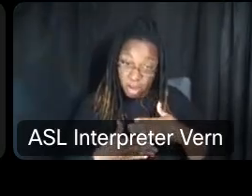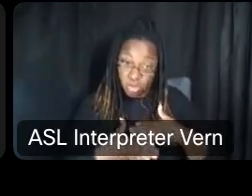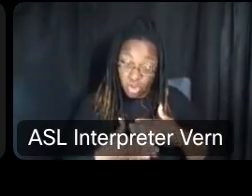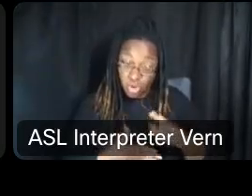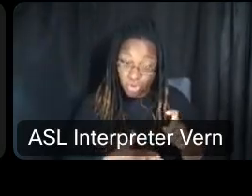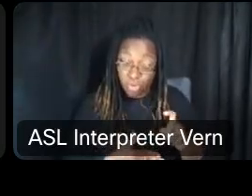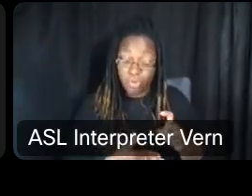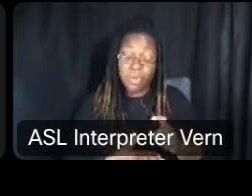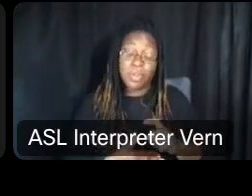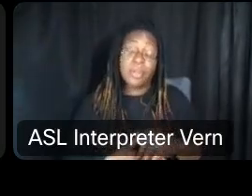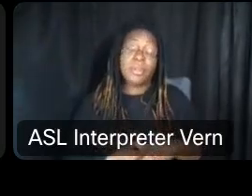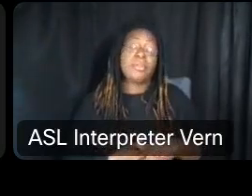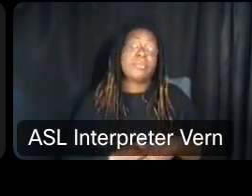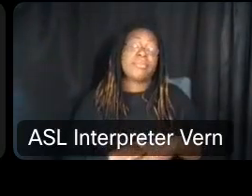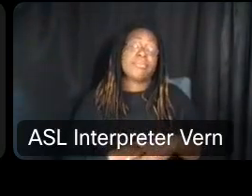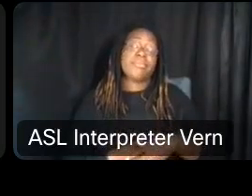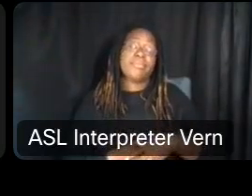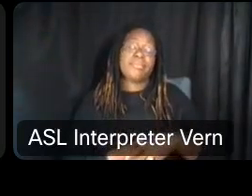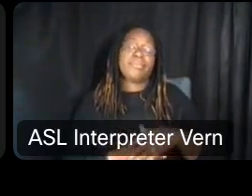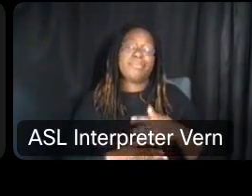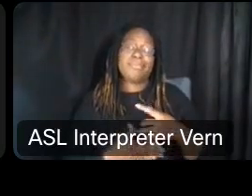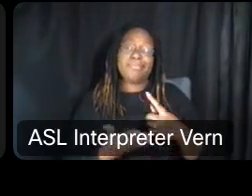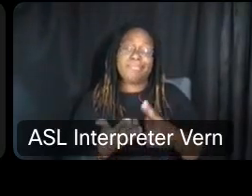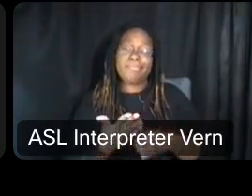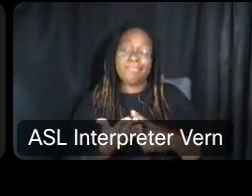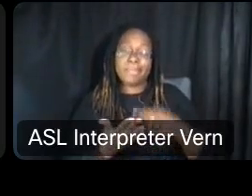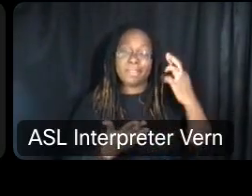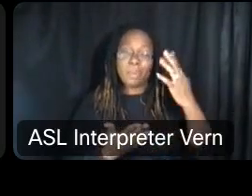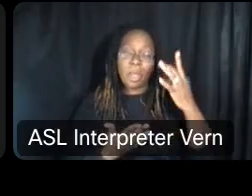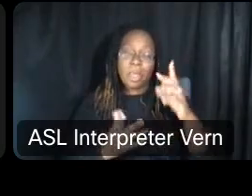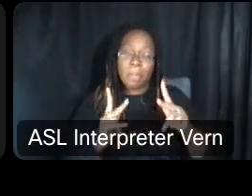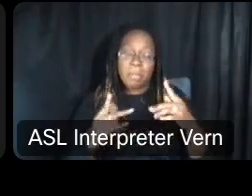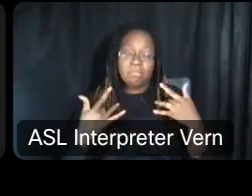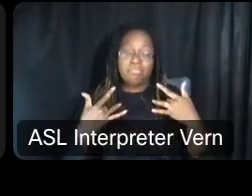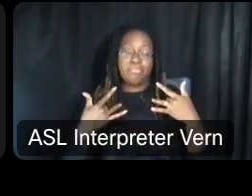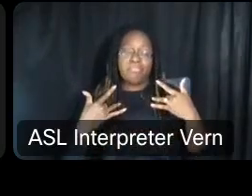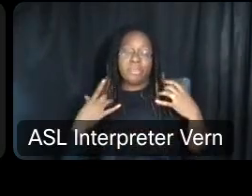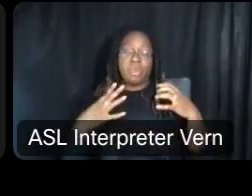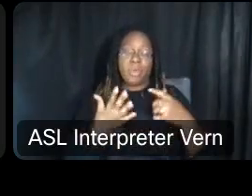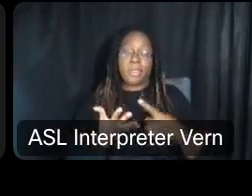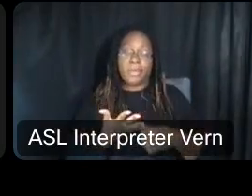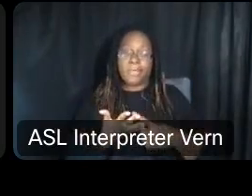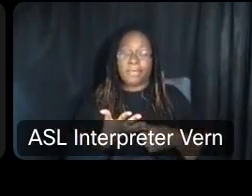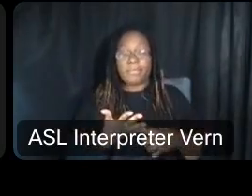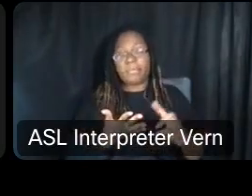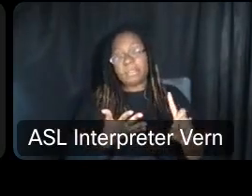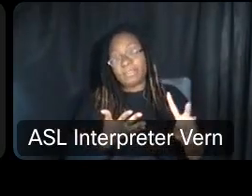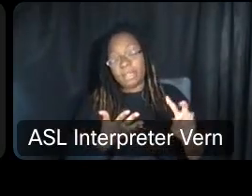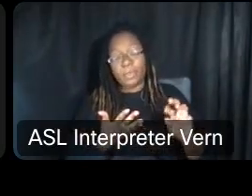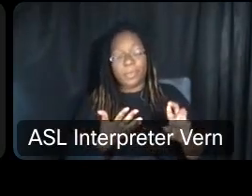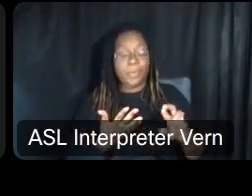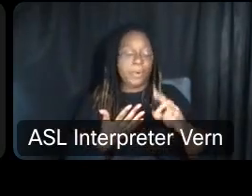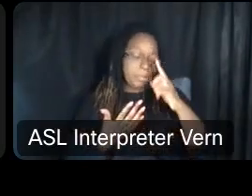right? One of the reasons many times that people fear talking about things like domestic violence or